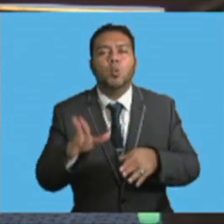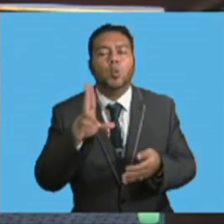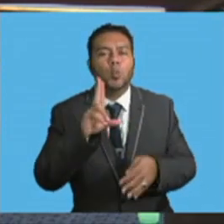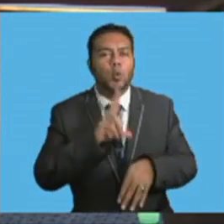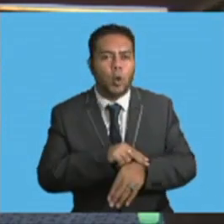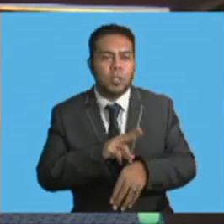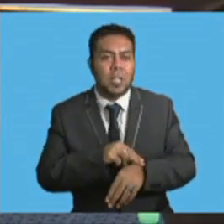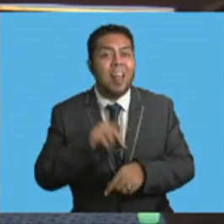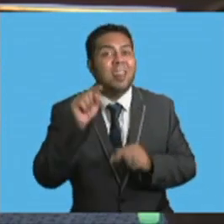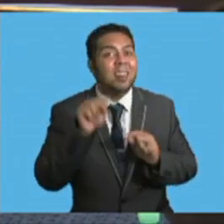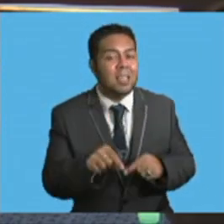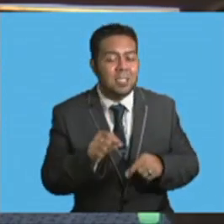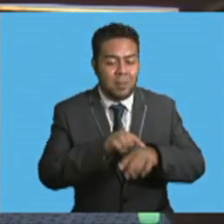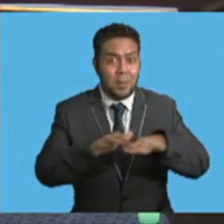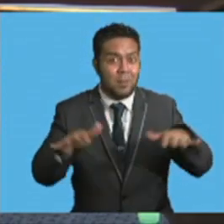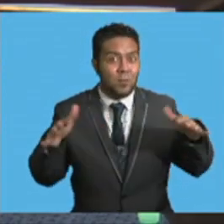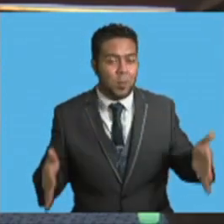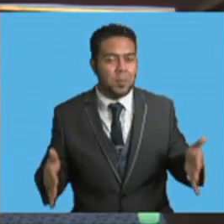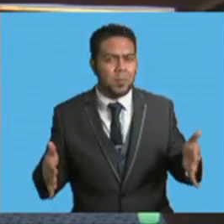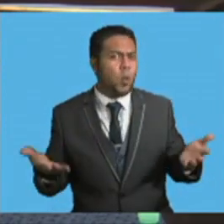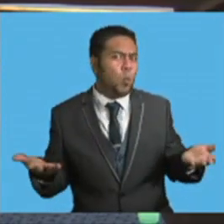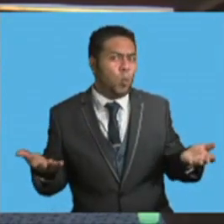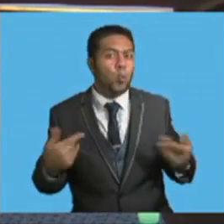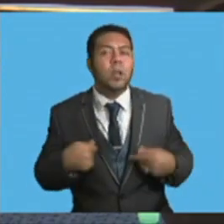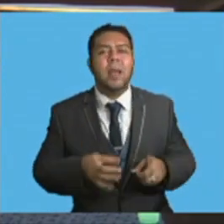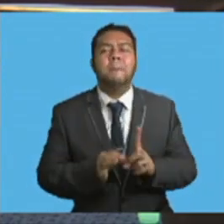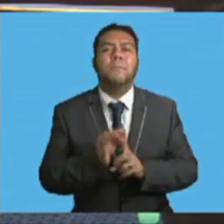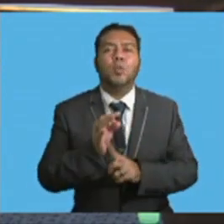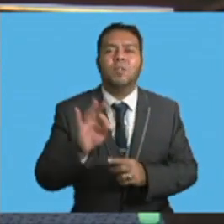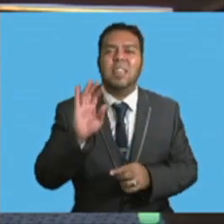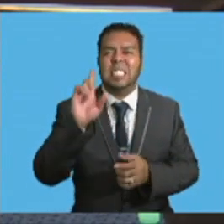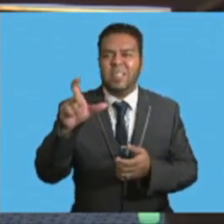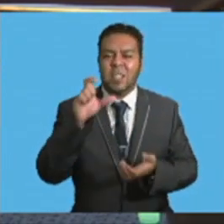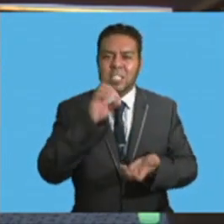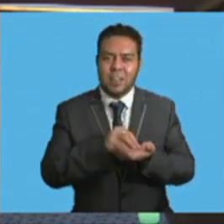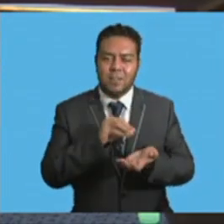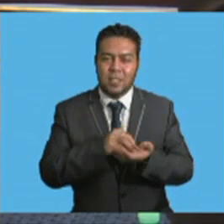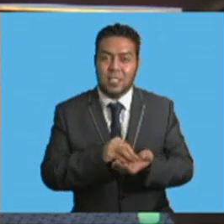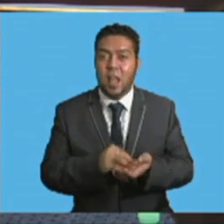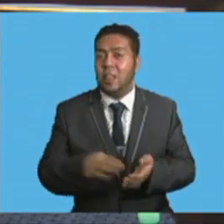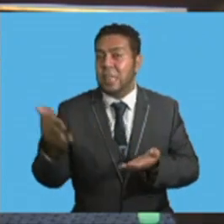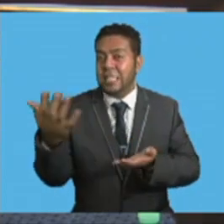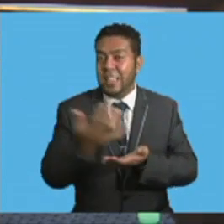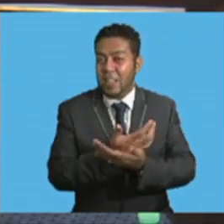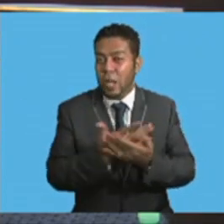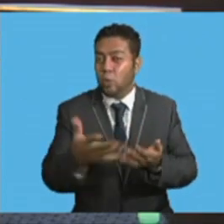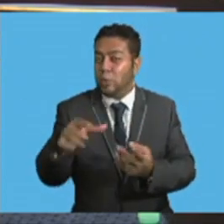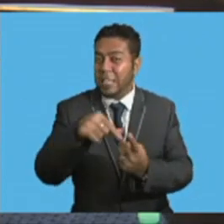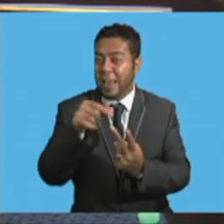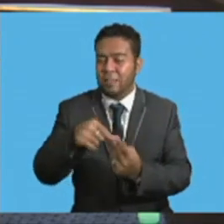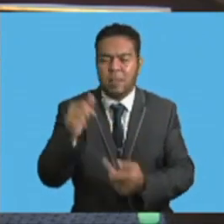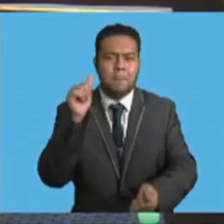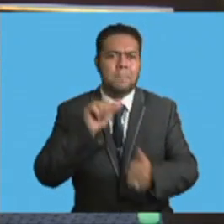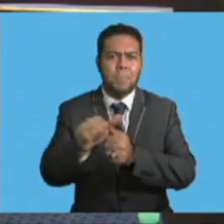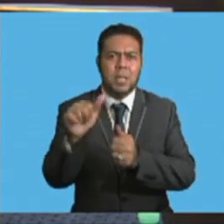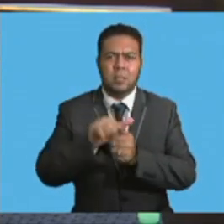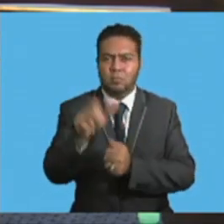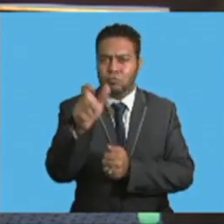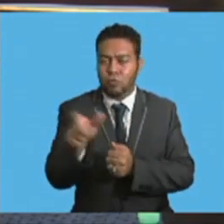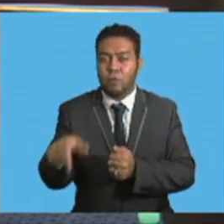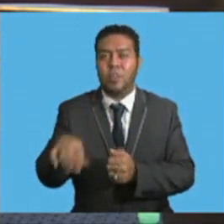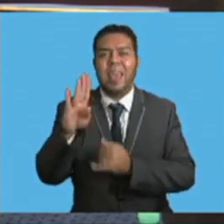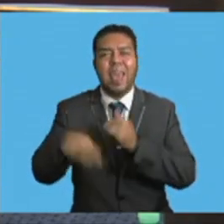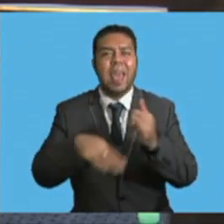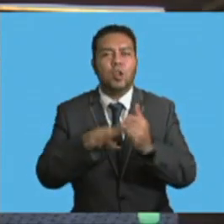interns. This platform will subsequently improve the Ministry of Civil Service, a safety net to select its best candidates at the end of